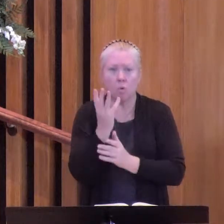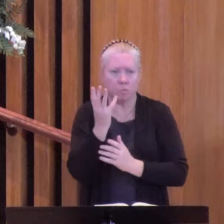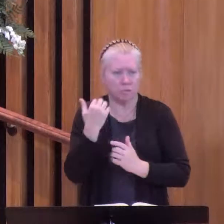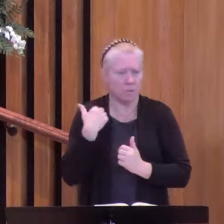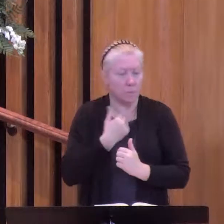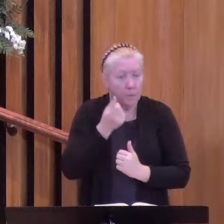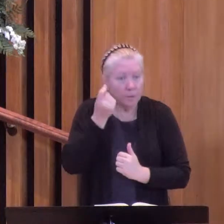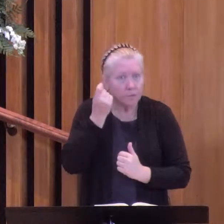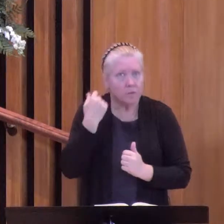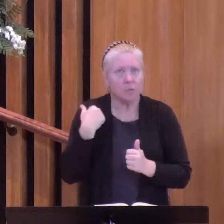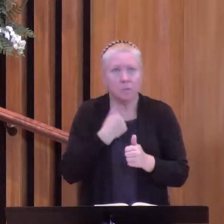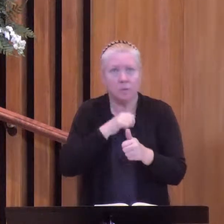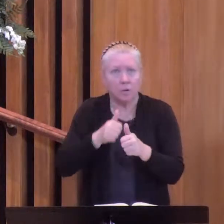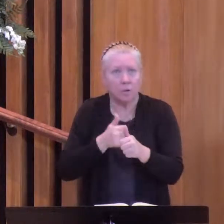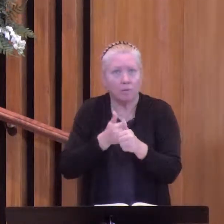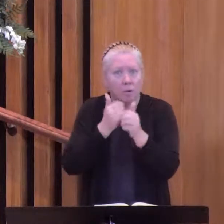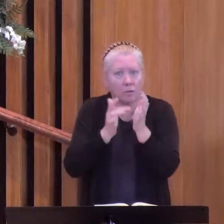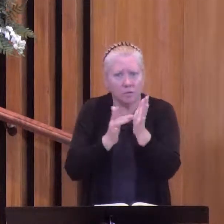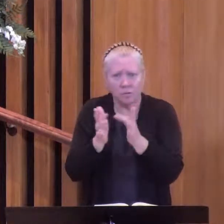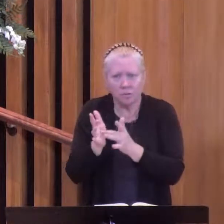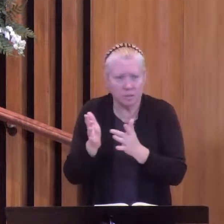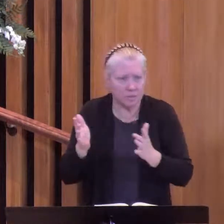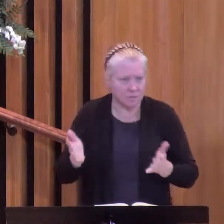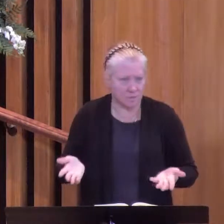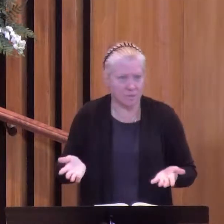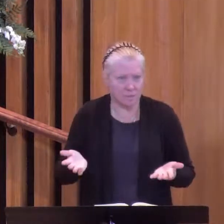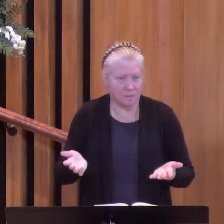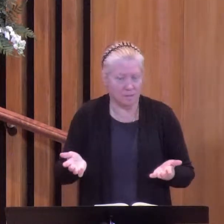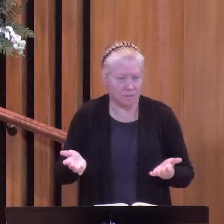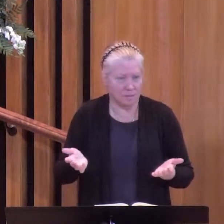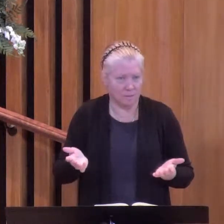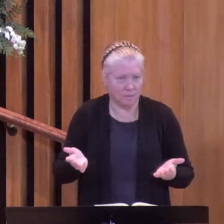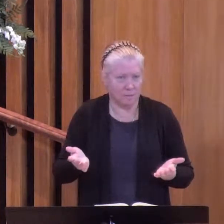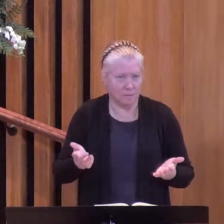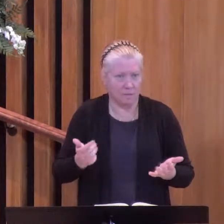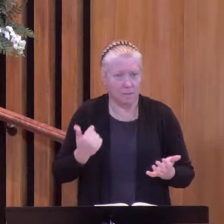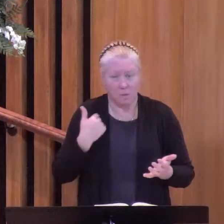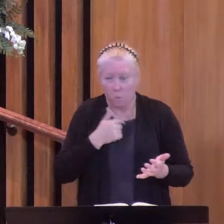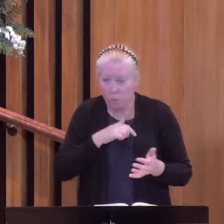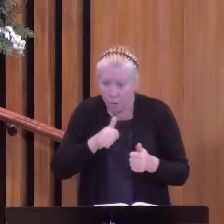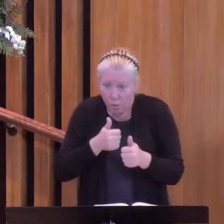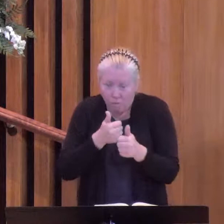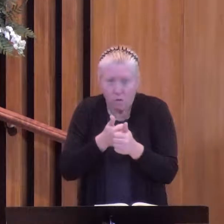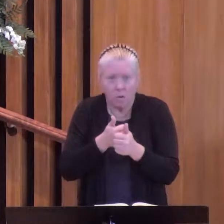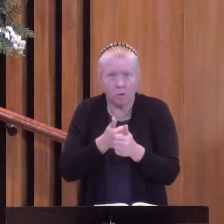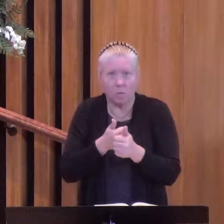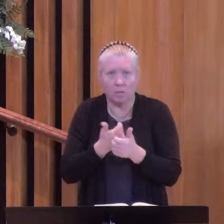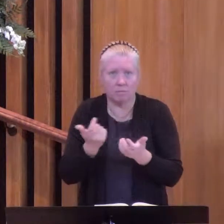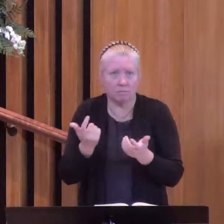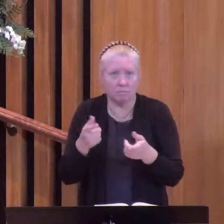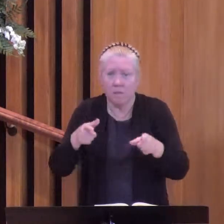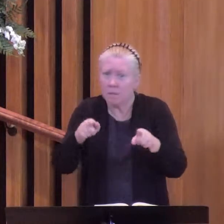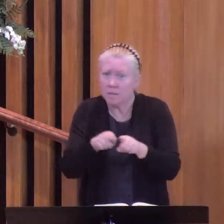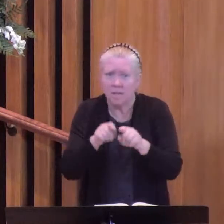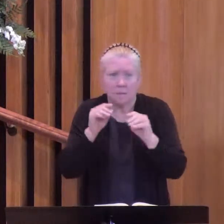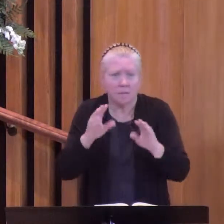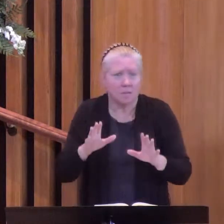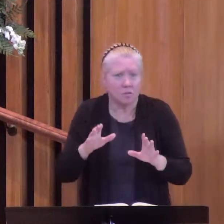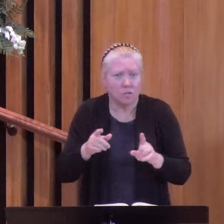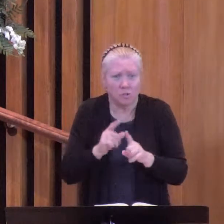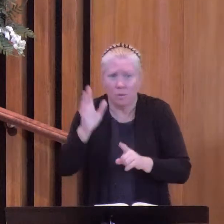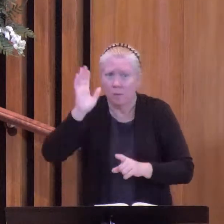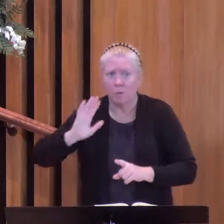disciples following what Jesus in today's gospel taught Peter and those first